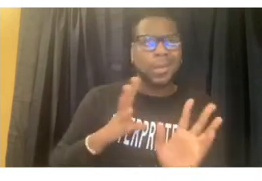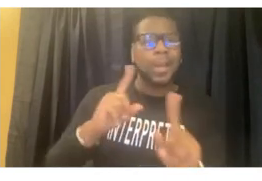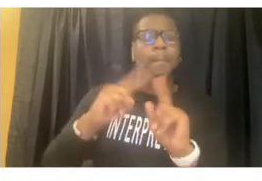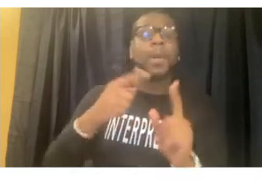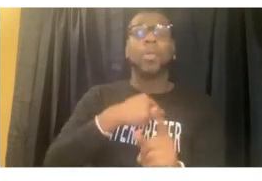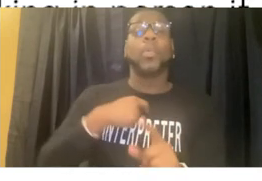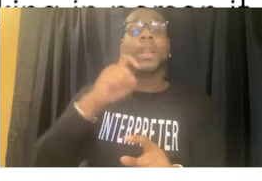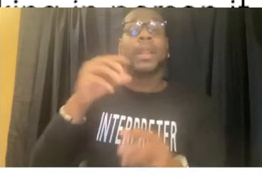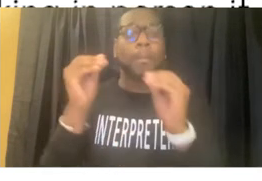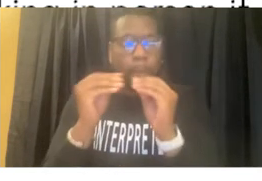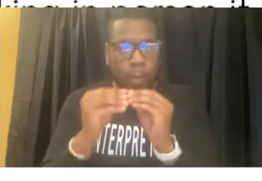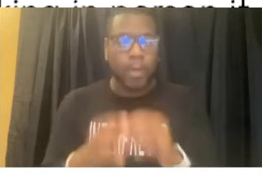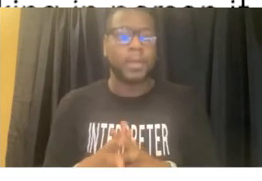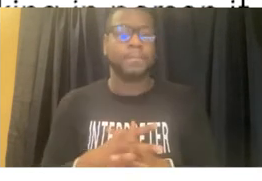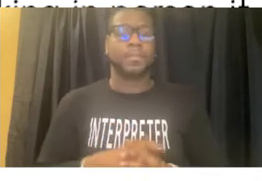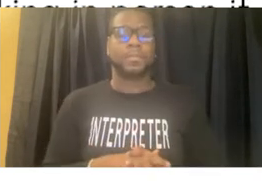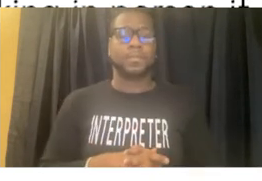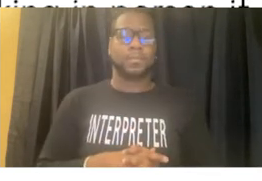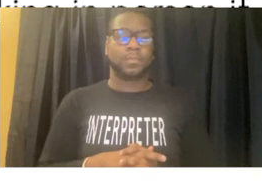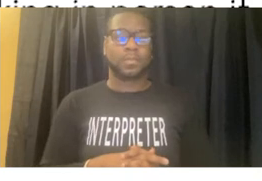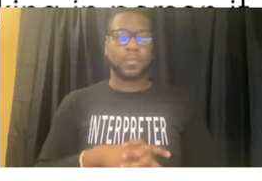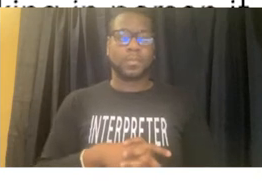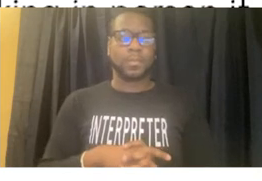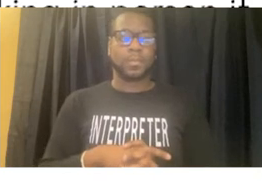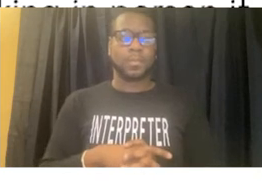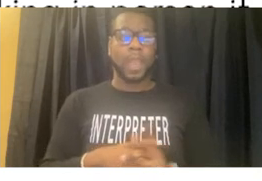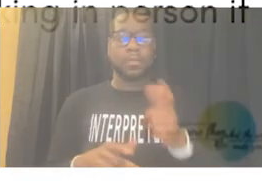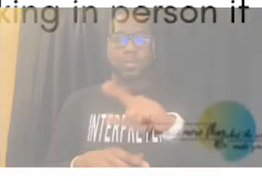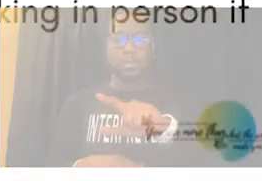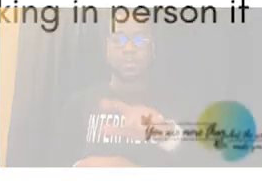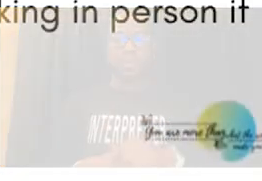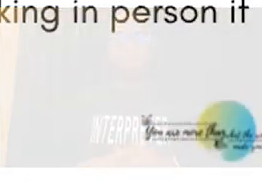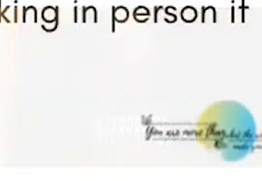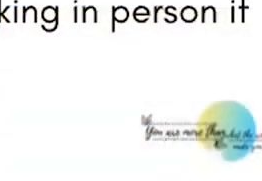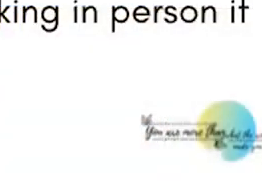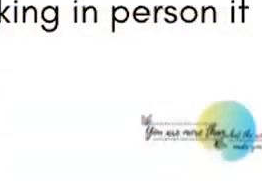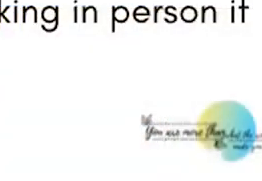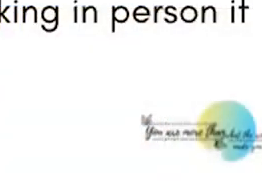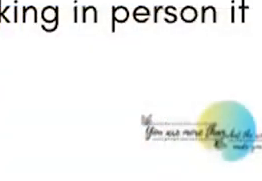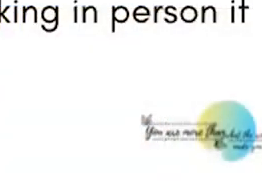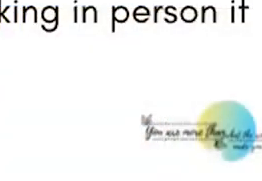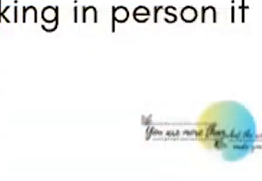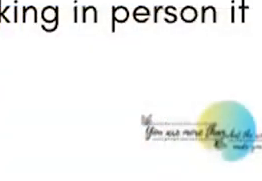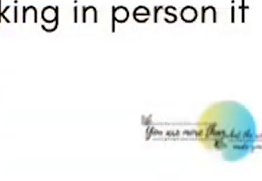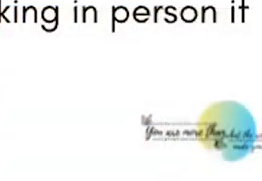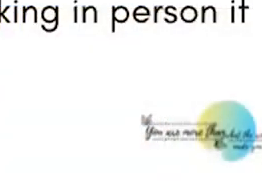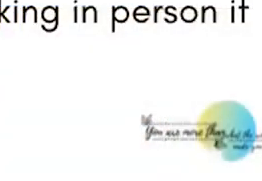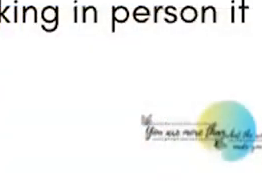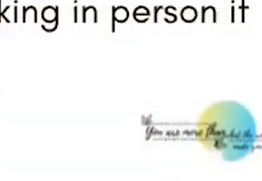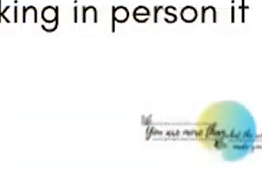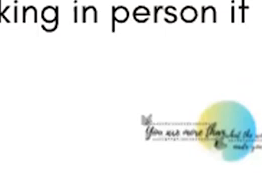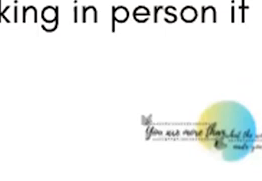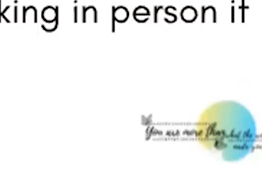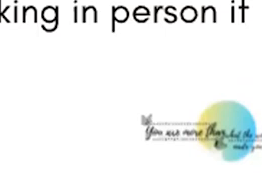then as an LGBTQ affirming provider, are you collecting data on your sexual orientation and gender identity for survivors within